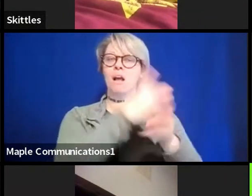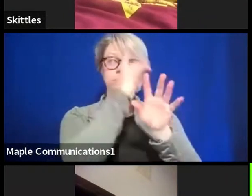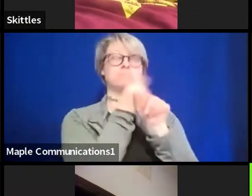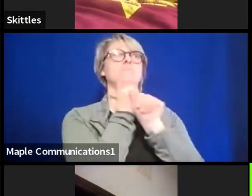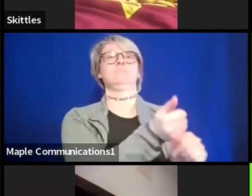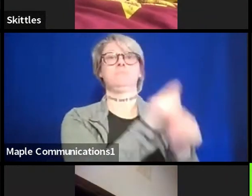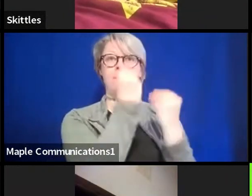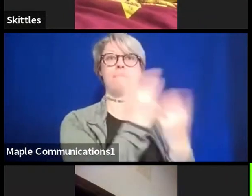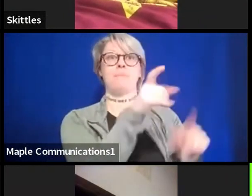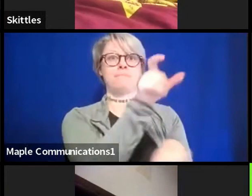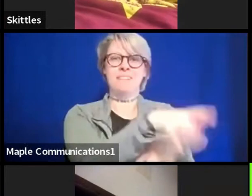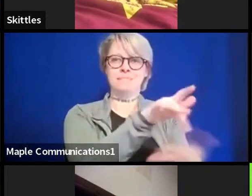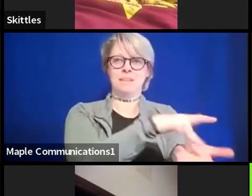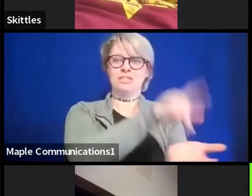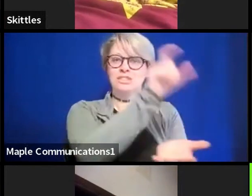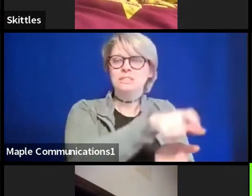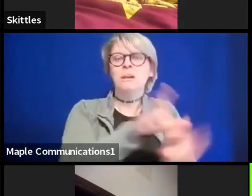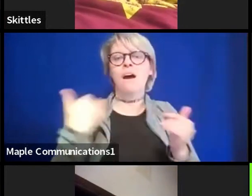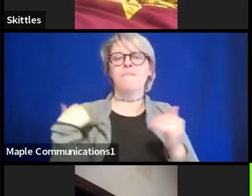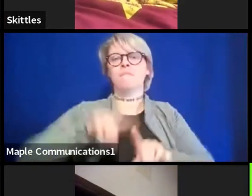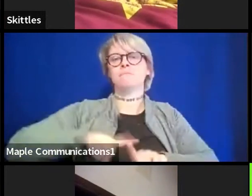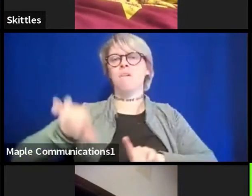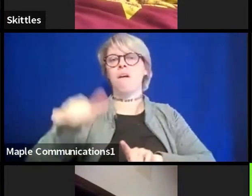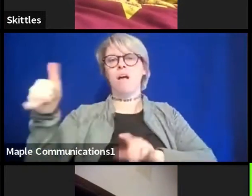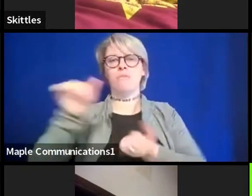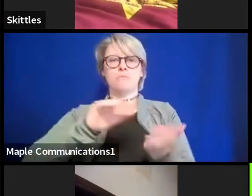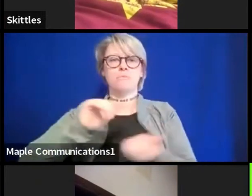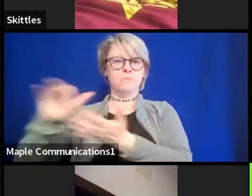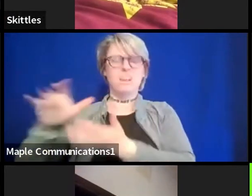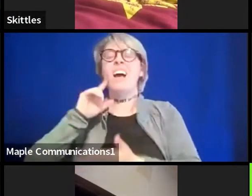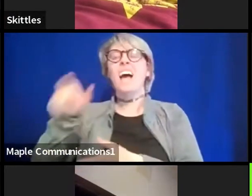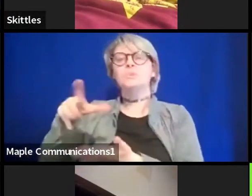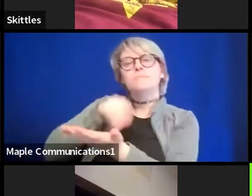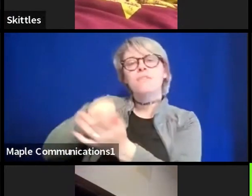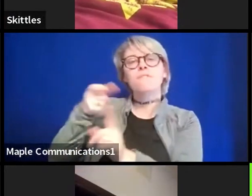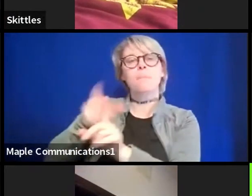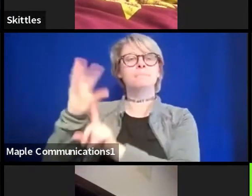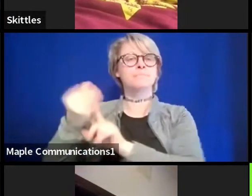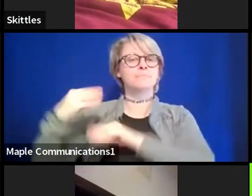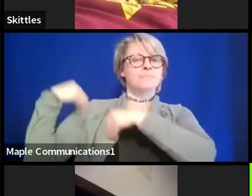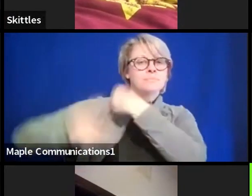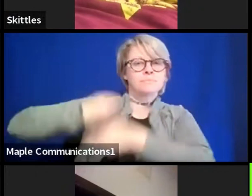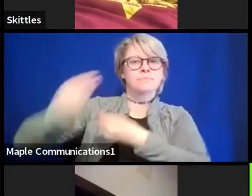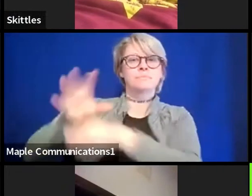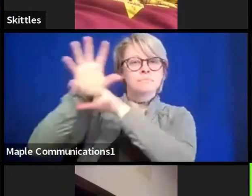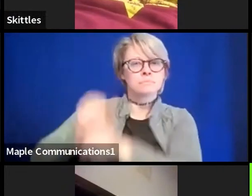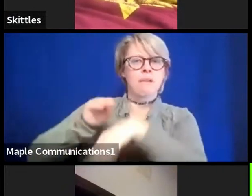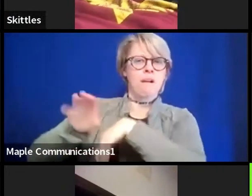but you don't. You don't always need that. I had to learn that from healers and elders and traditional counselors and stuff.